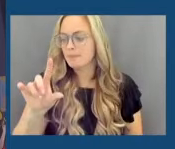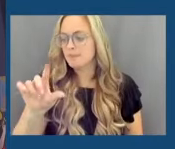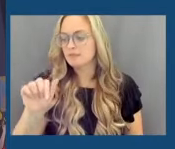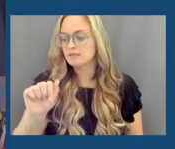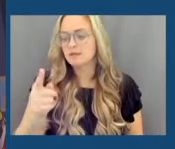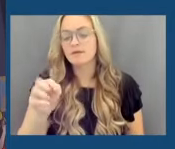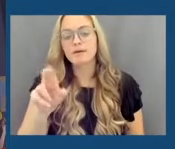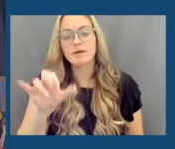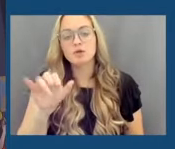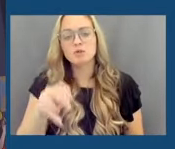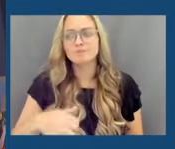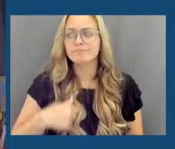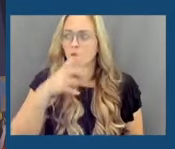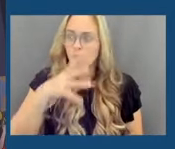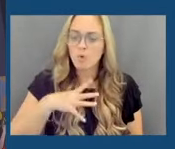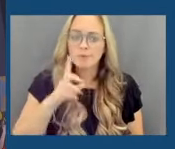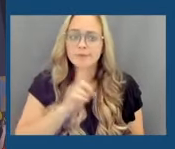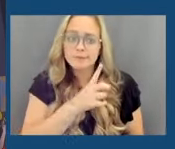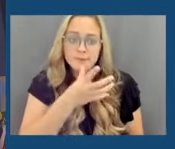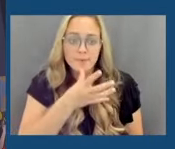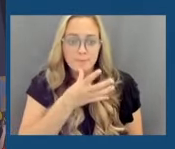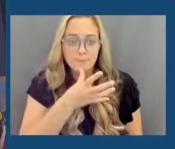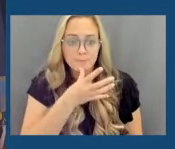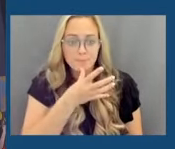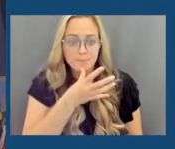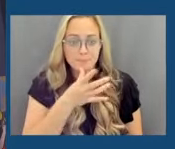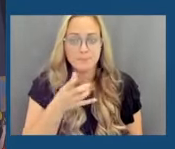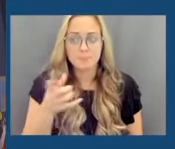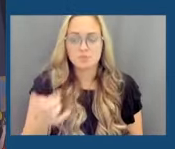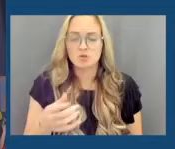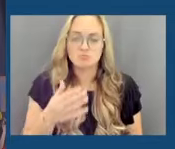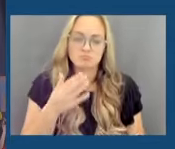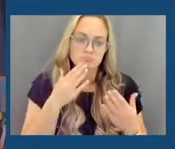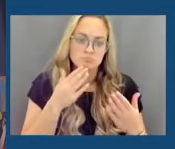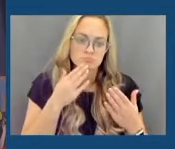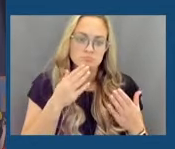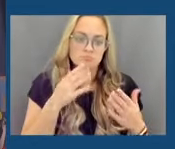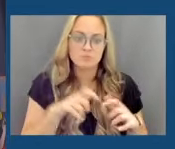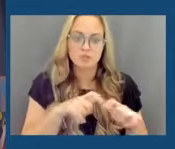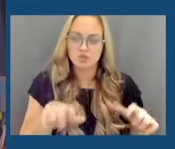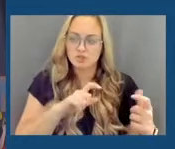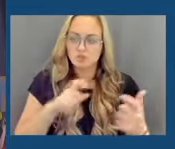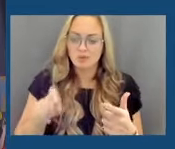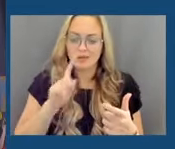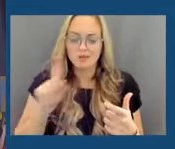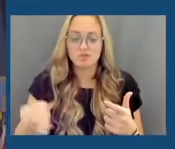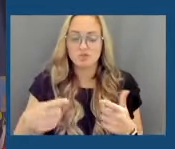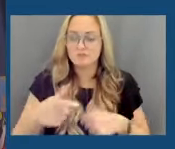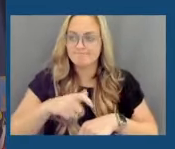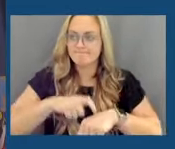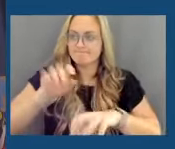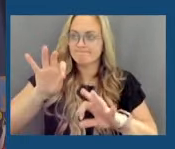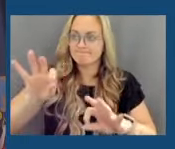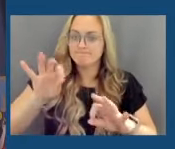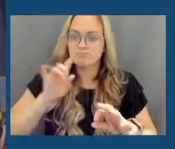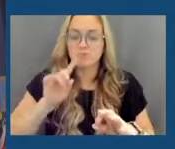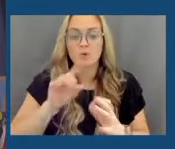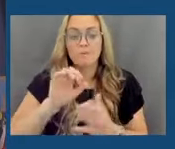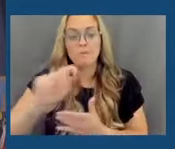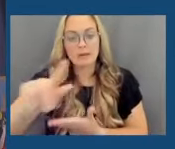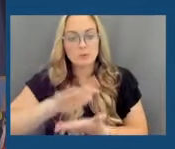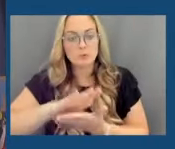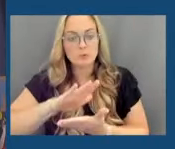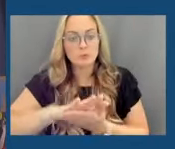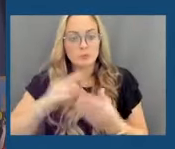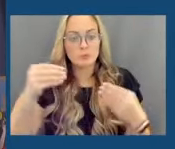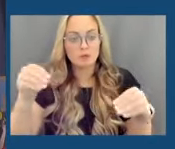a young woman, a single mom, who was so grateful to the checks that we gave her just in time for that back to school shopping, when shopping with